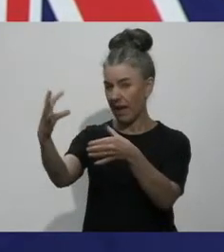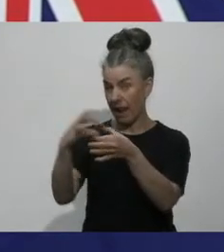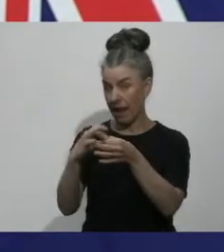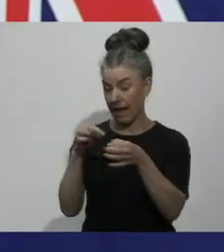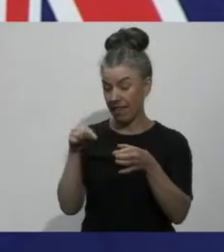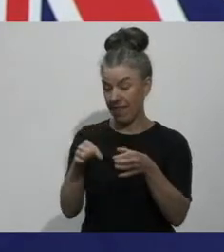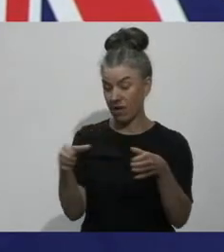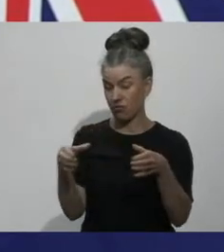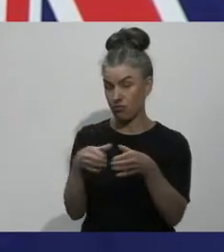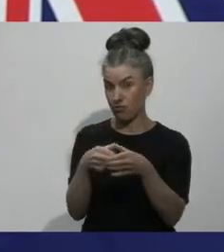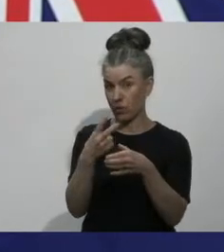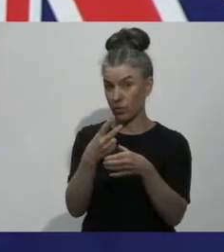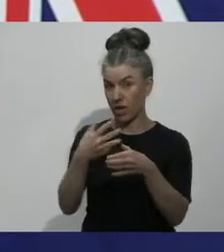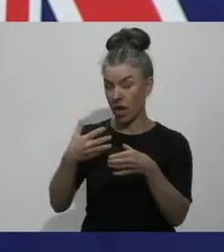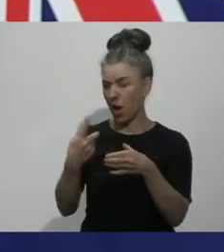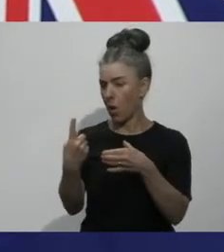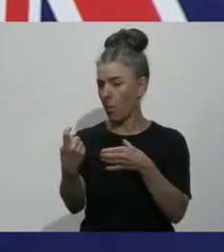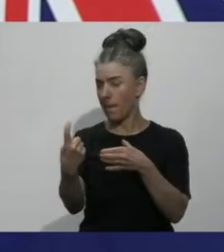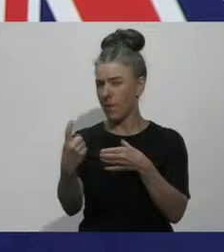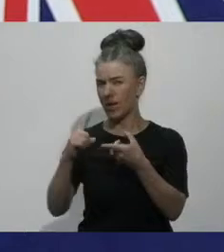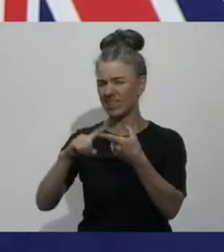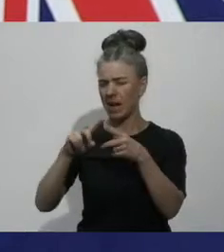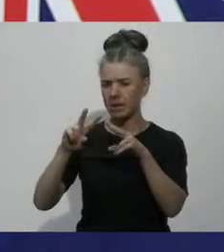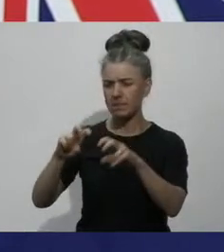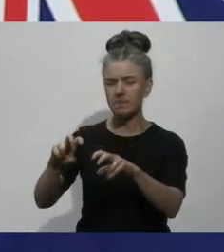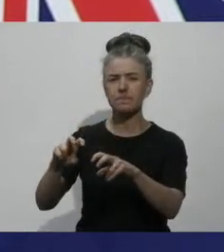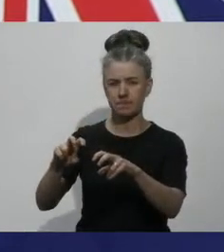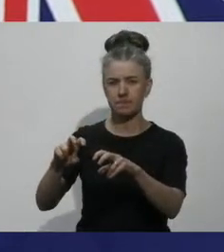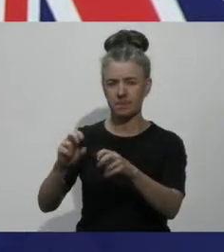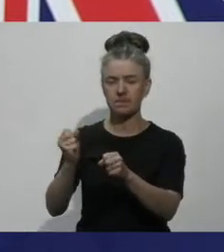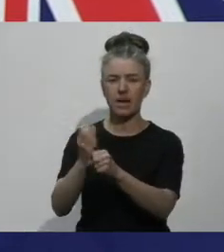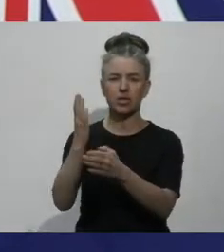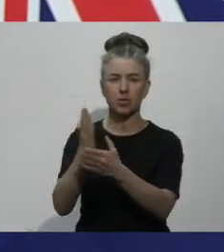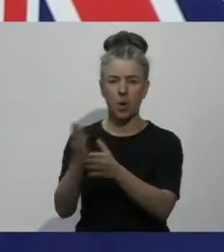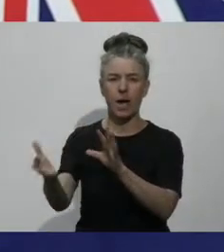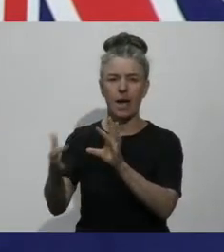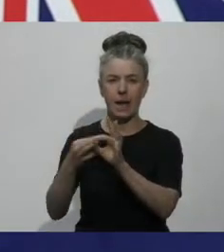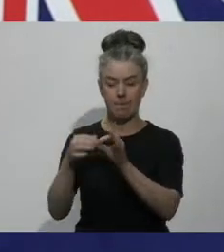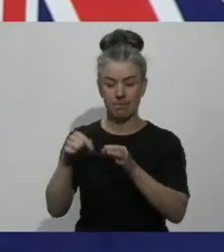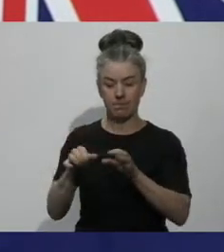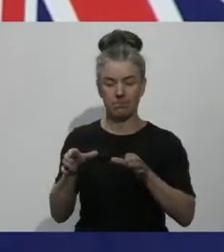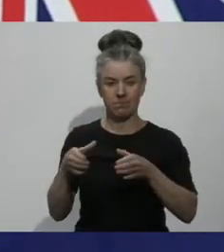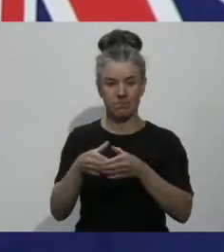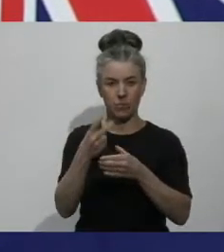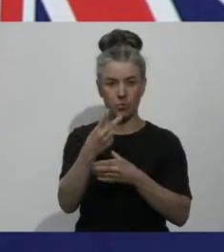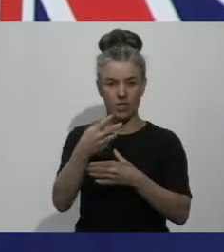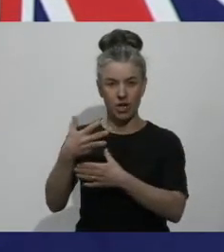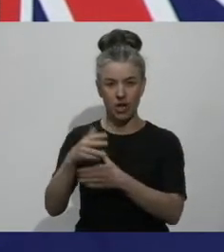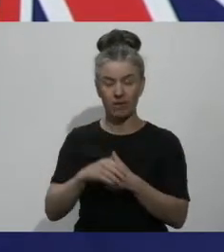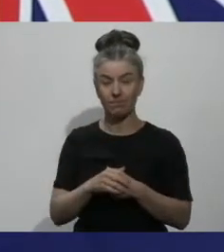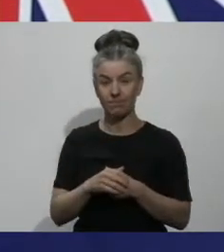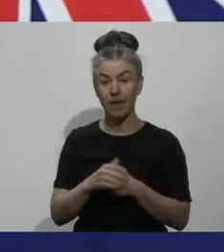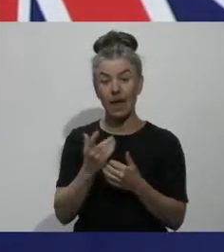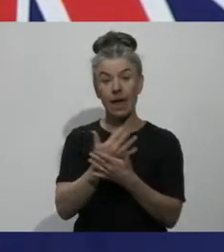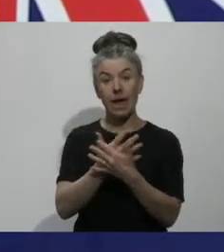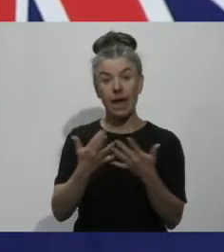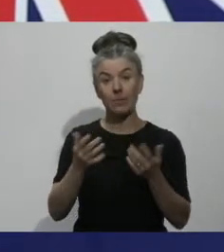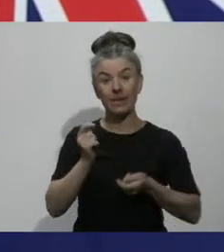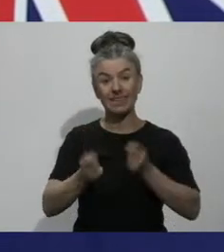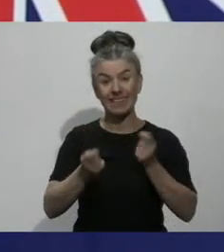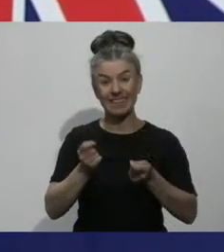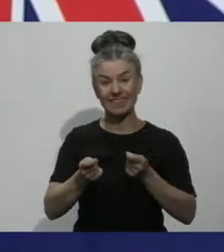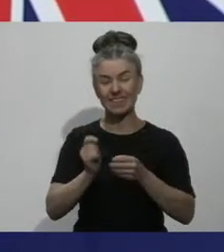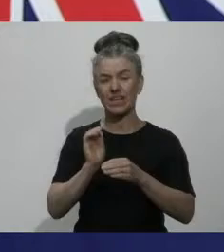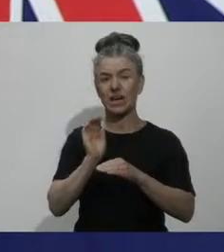to the cluster is still being investigated. We have undertaken more than 30,000